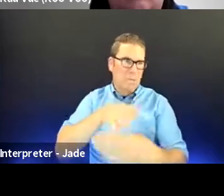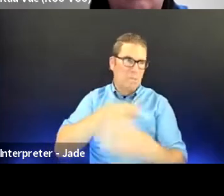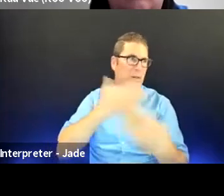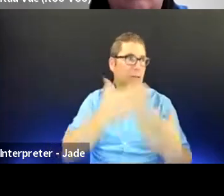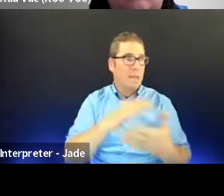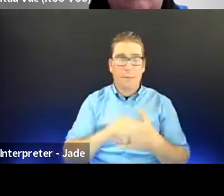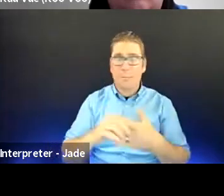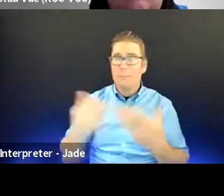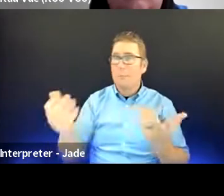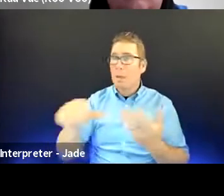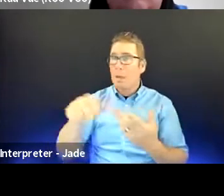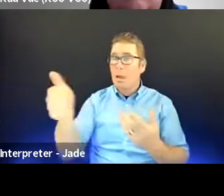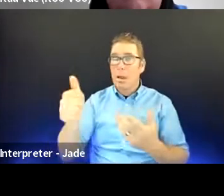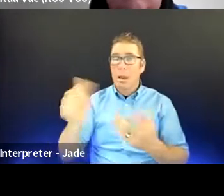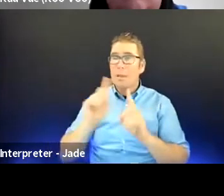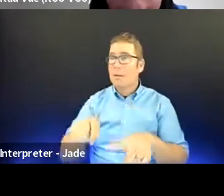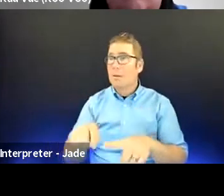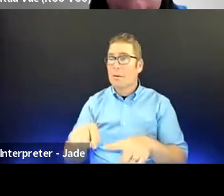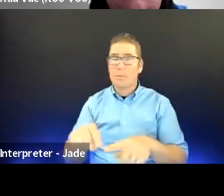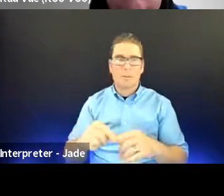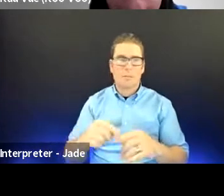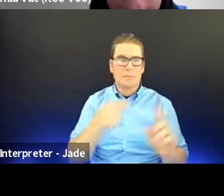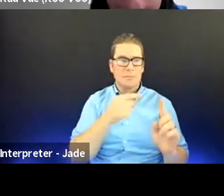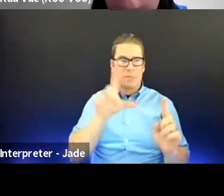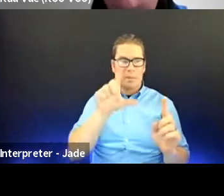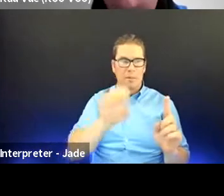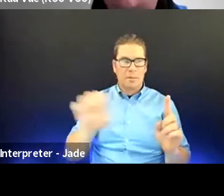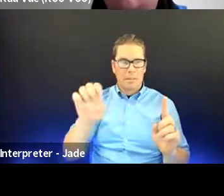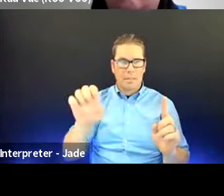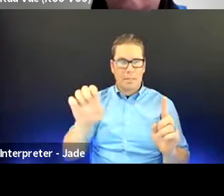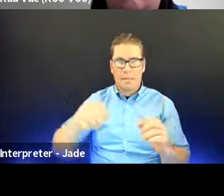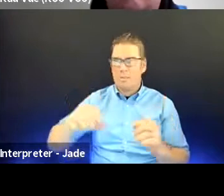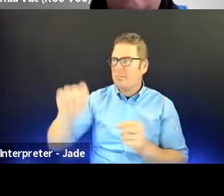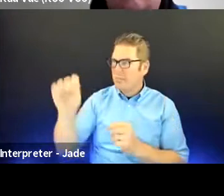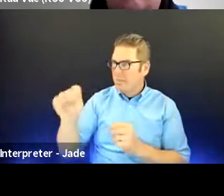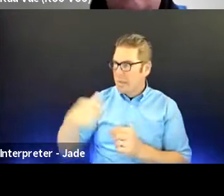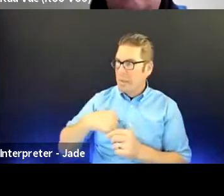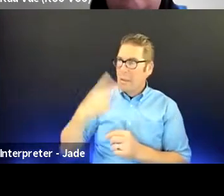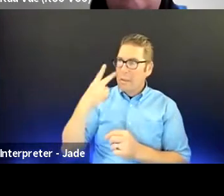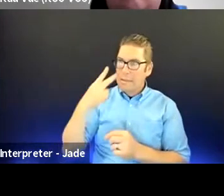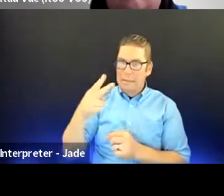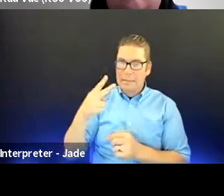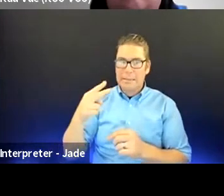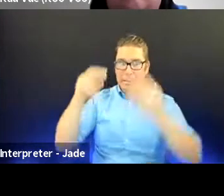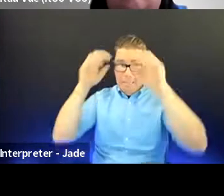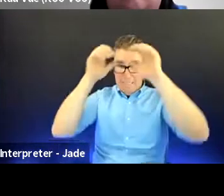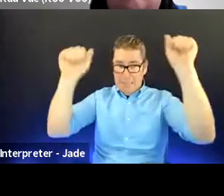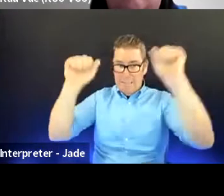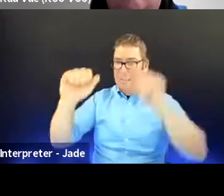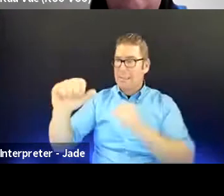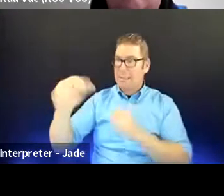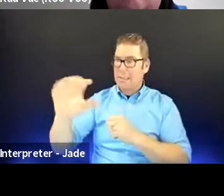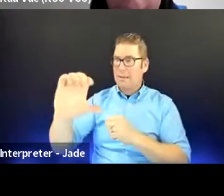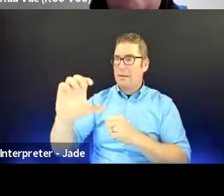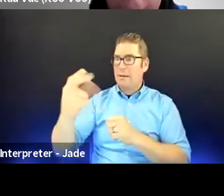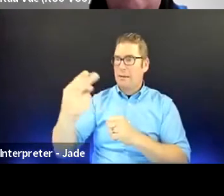Yeah. I was so happy to see the chancellor's statement and Dr. Goldsmith's statement. That's something I think that has